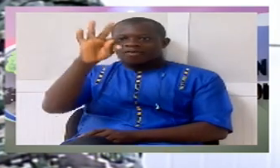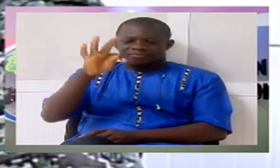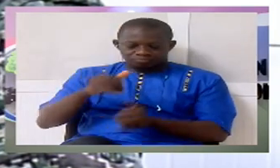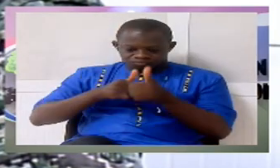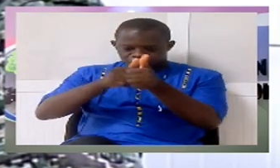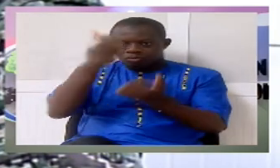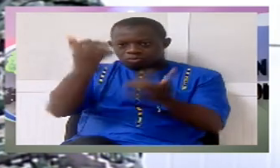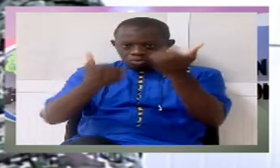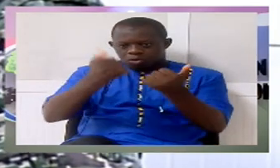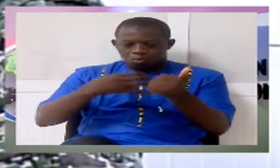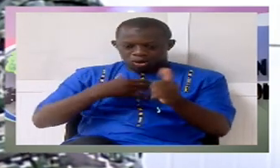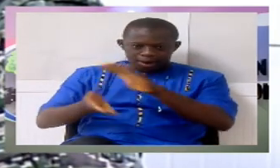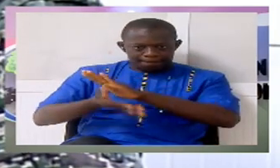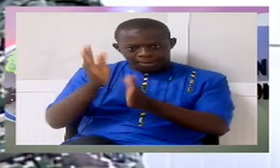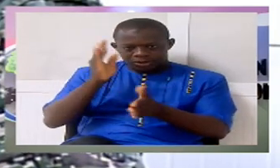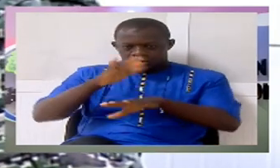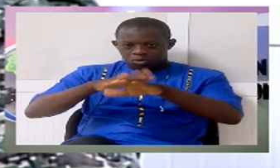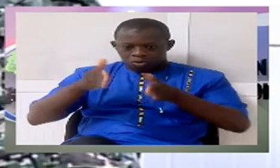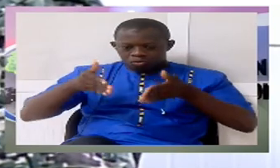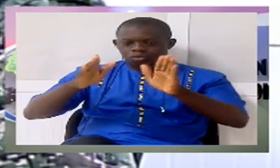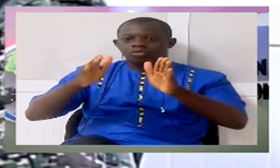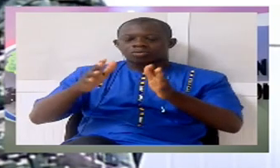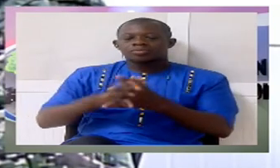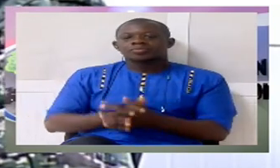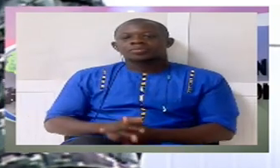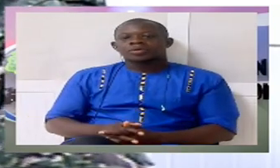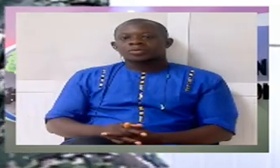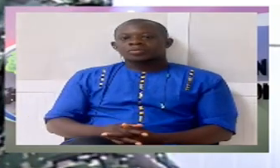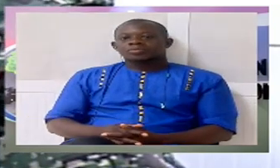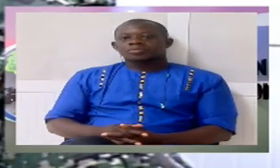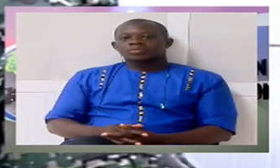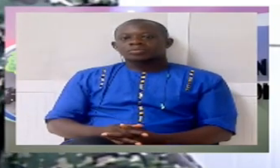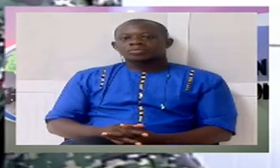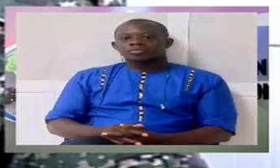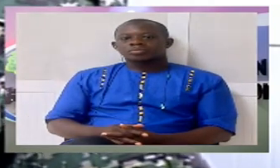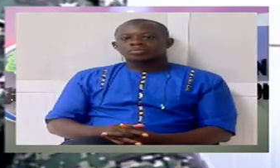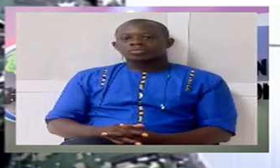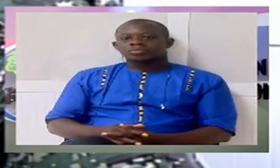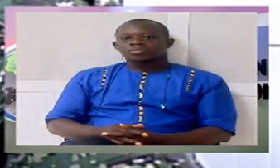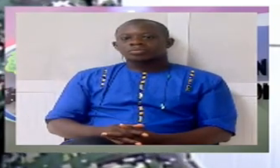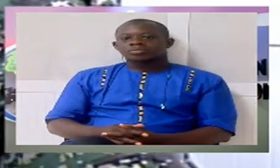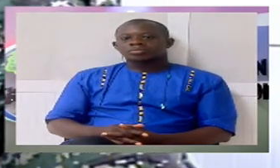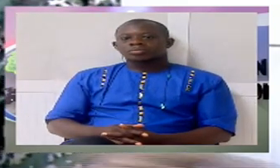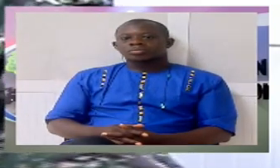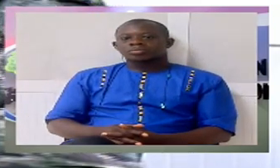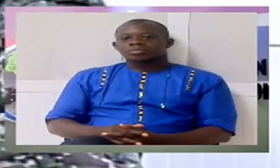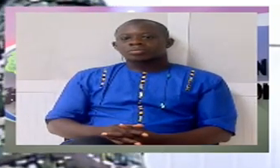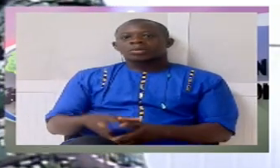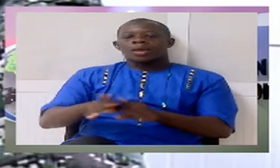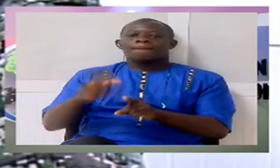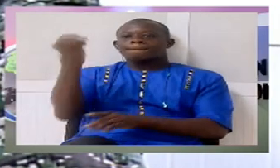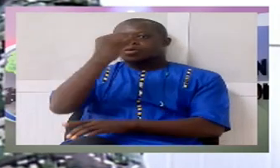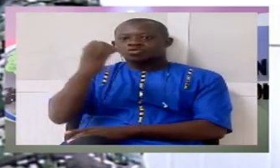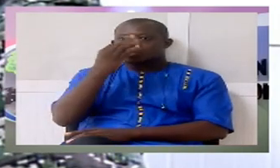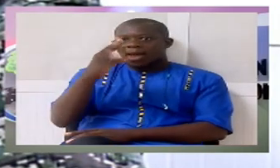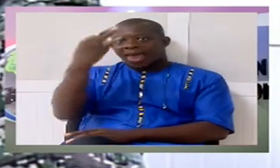Sometimes, you know, when the convoy is passing. Because they never want to come more about Adam slapping a toxa, don't worry.